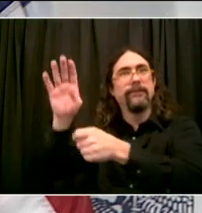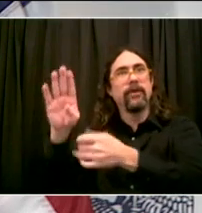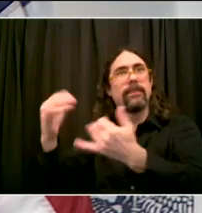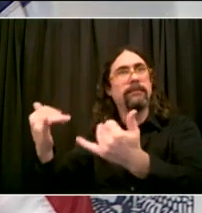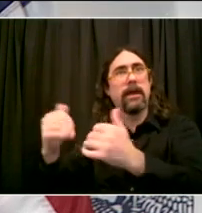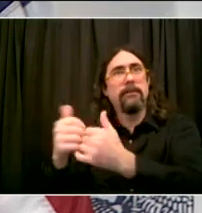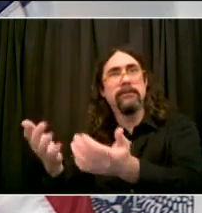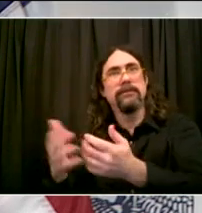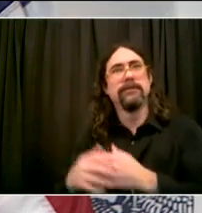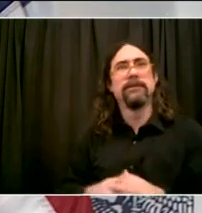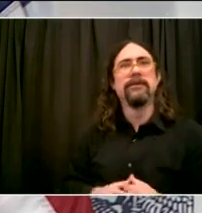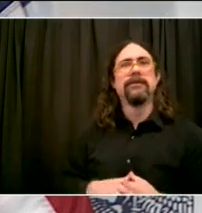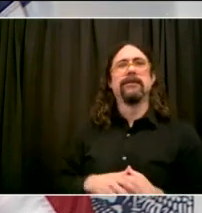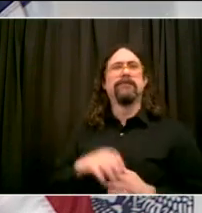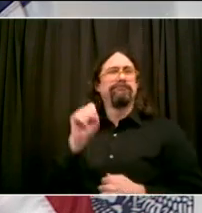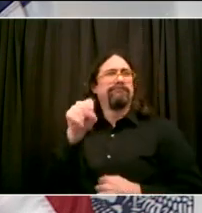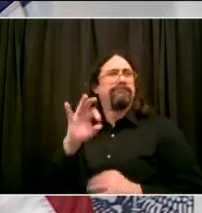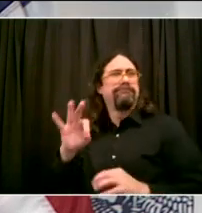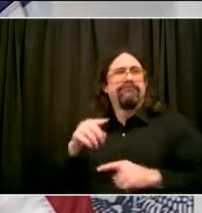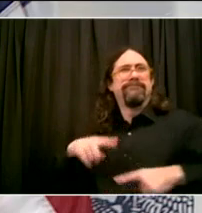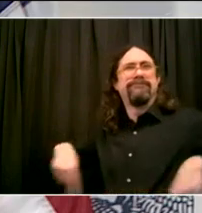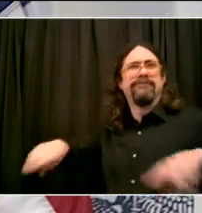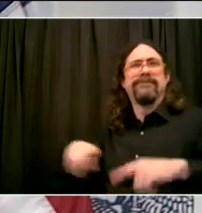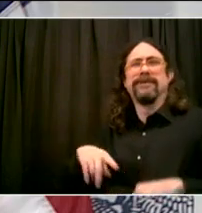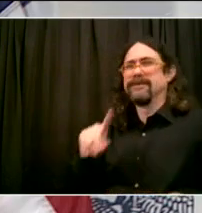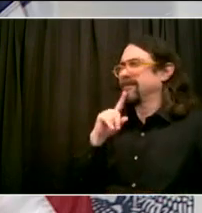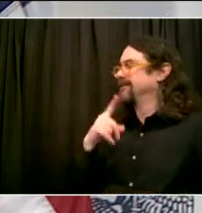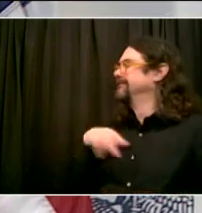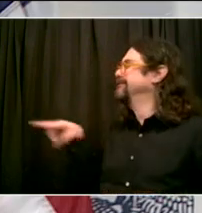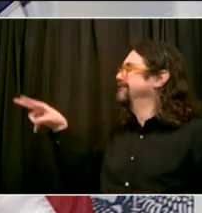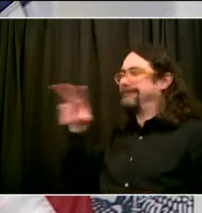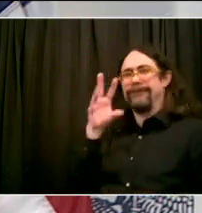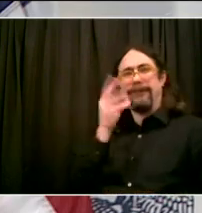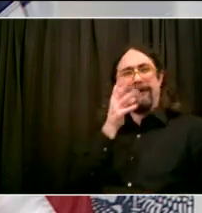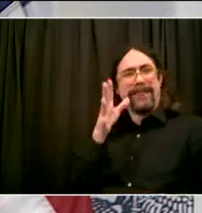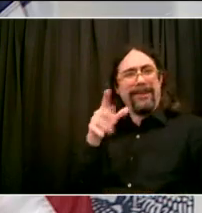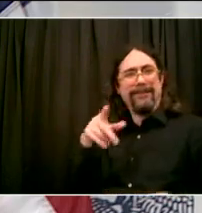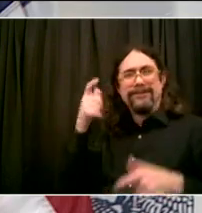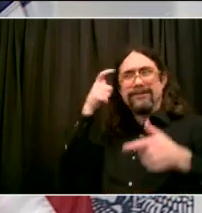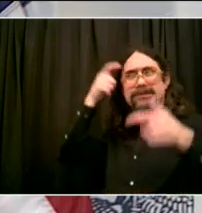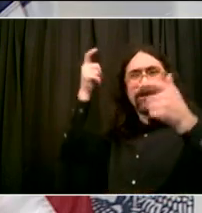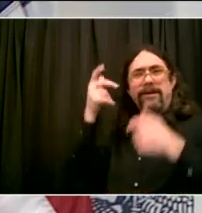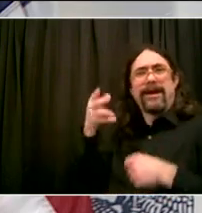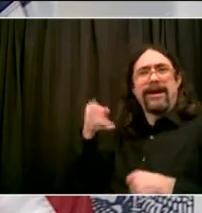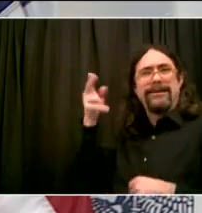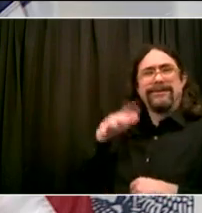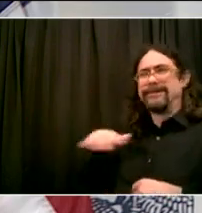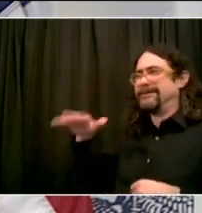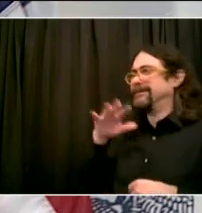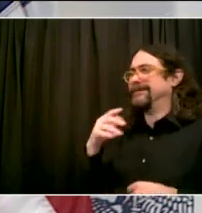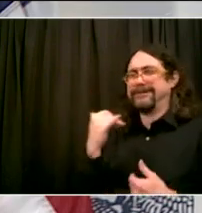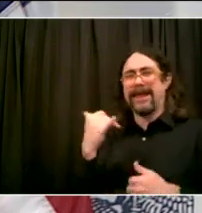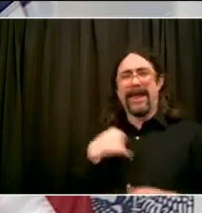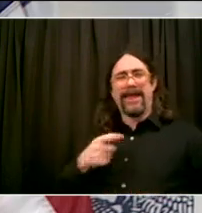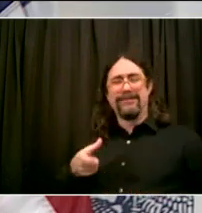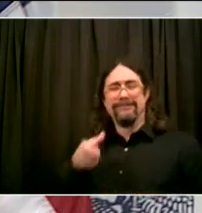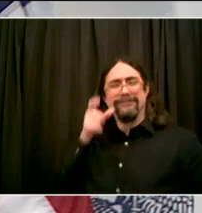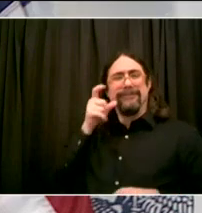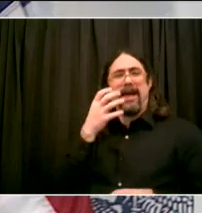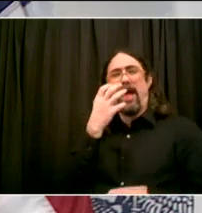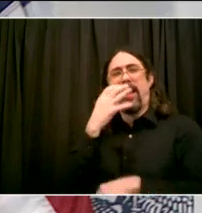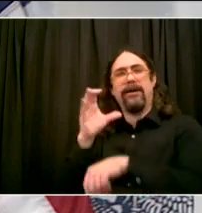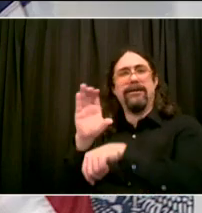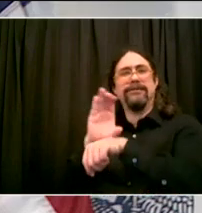I've got a couple of questions for you, but I'd like to start with just to follow up on a story